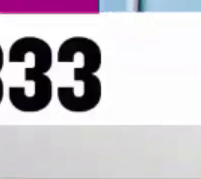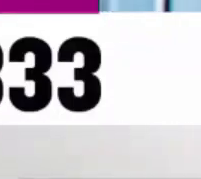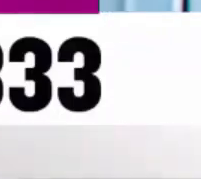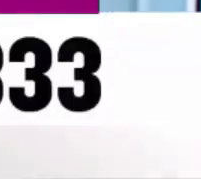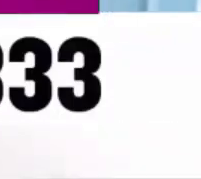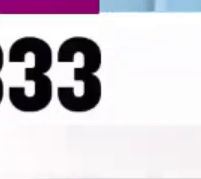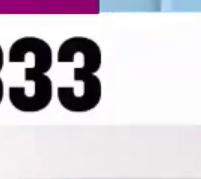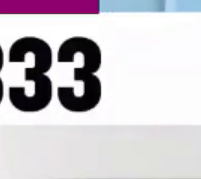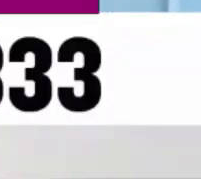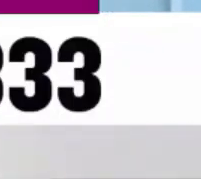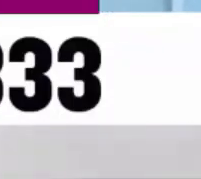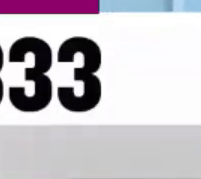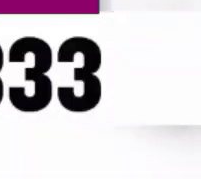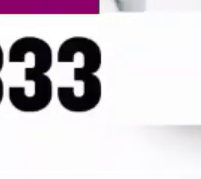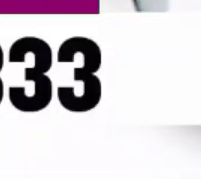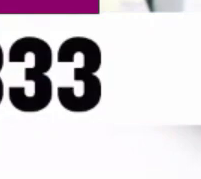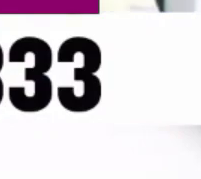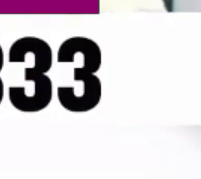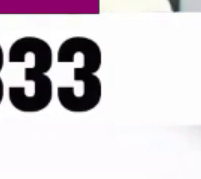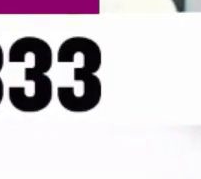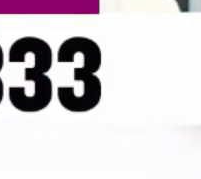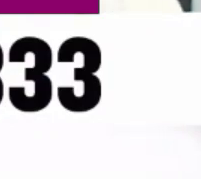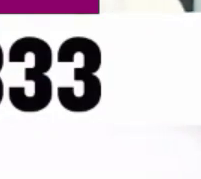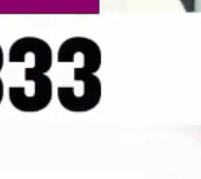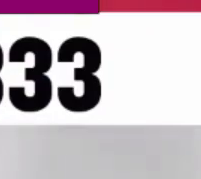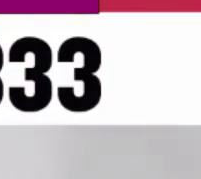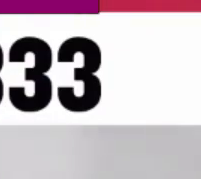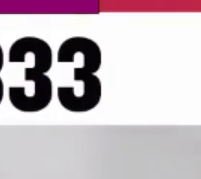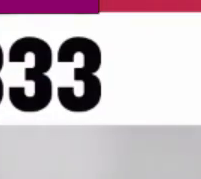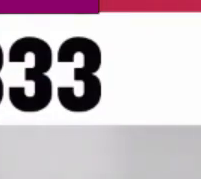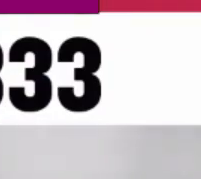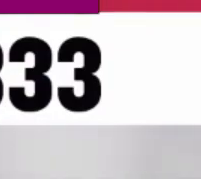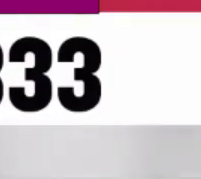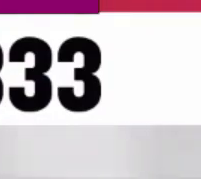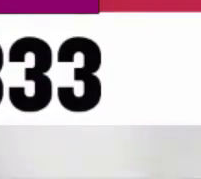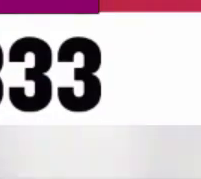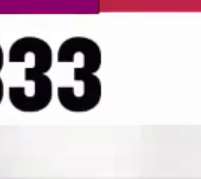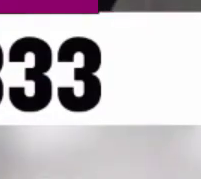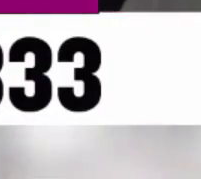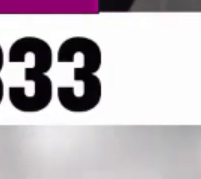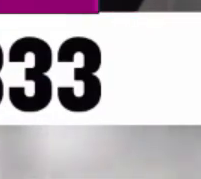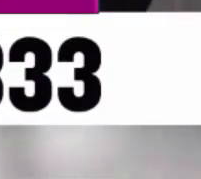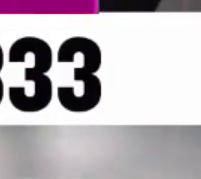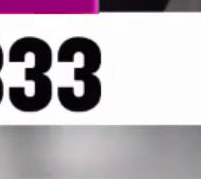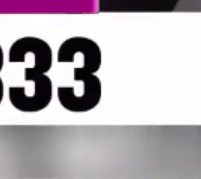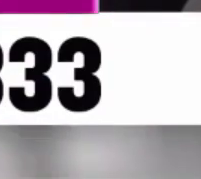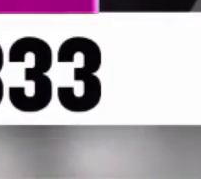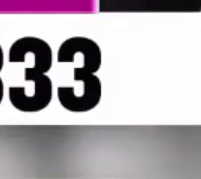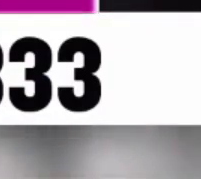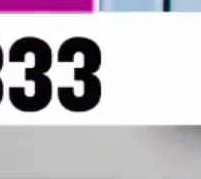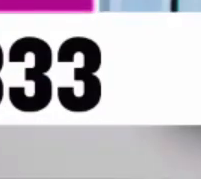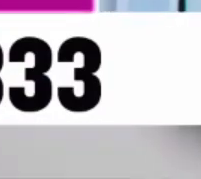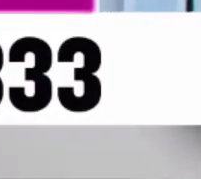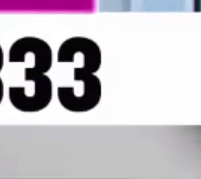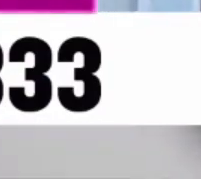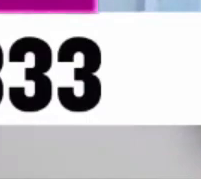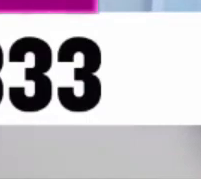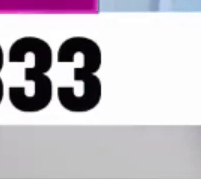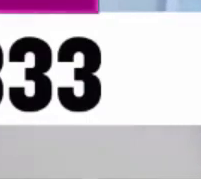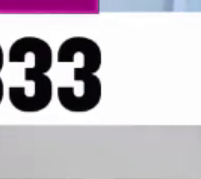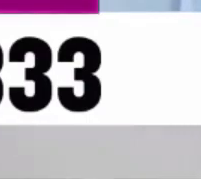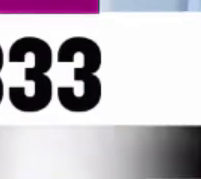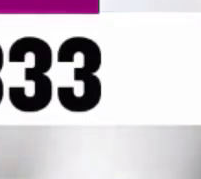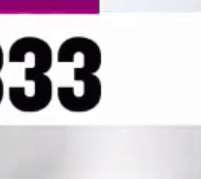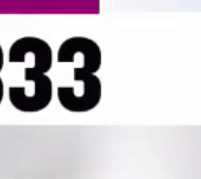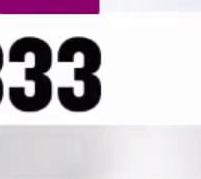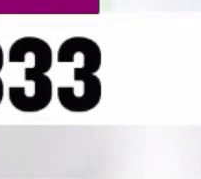zitolewazo ni Hotel Services and Operation Management, Hotel Housekeeping, Hotel Food and Beverage Service and Sales,